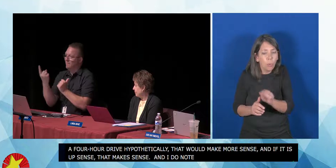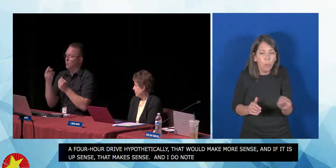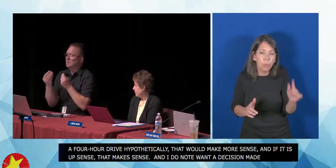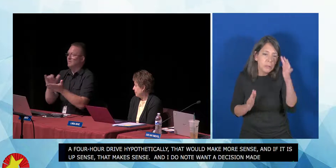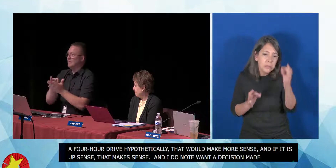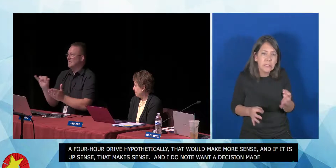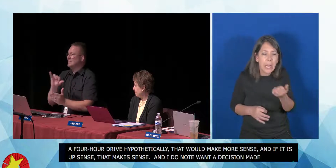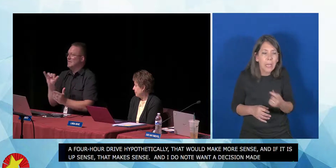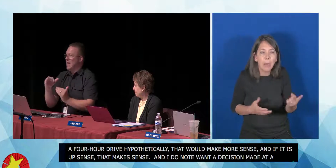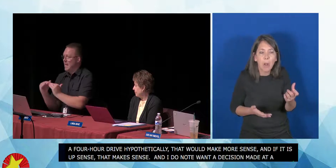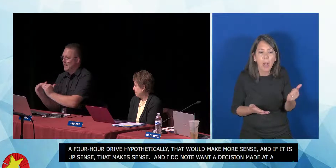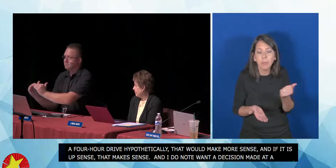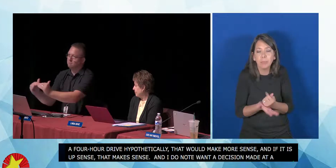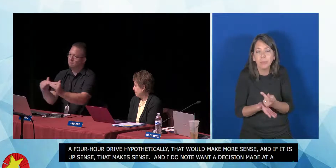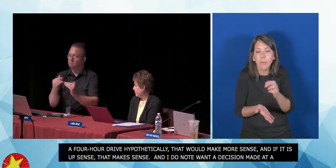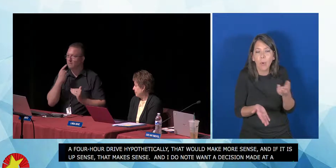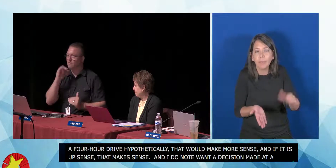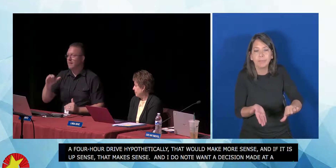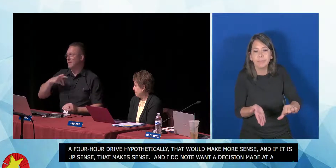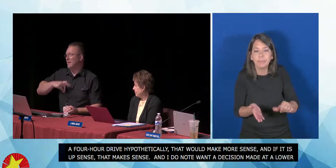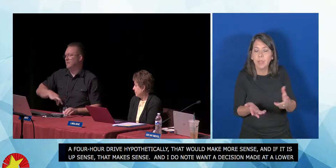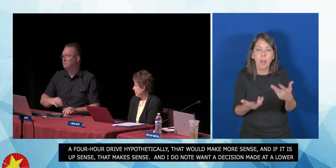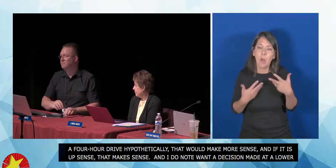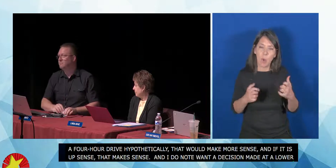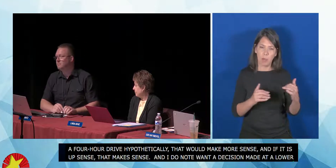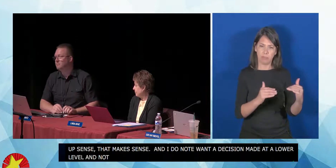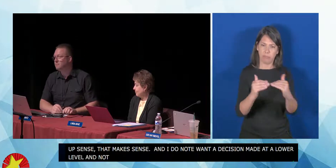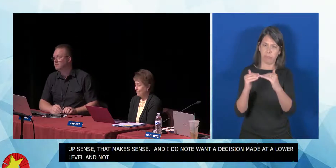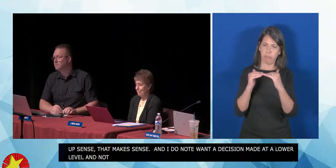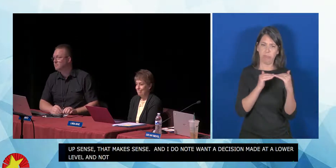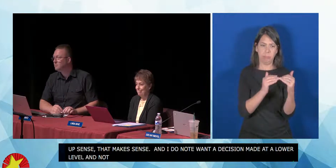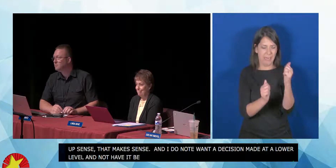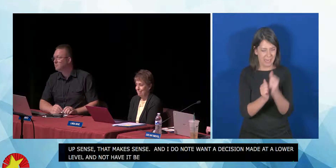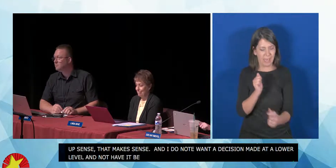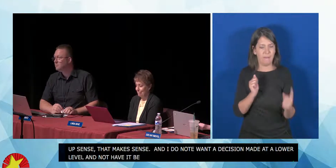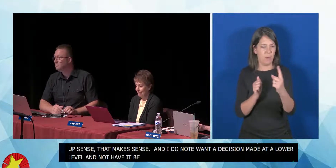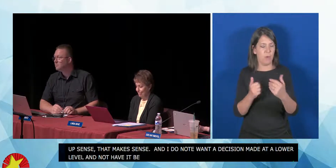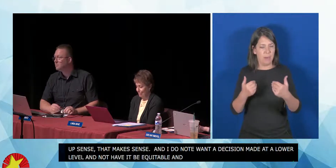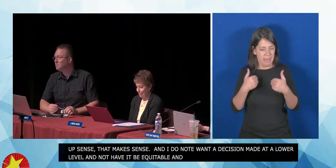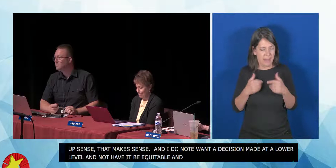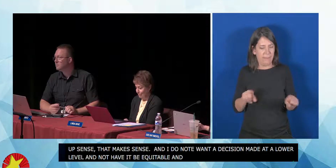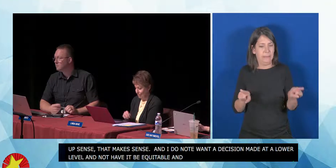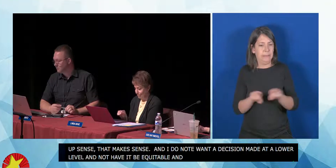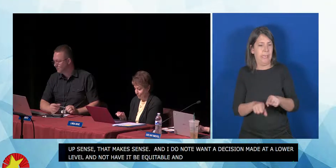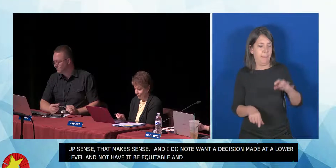it be equitable. I want everyone to have the same benefit from the policy.